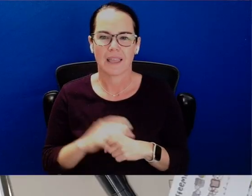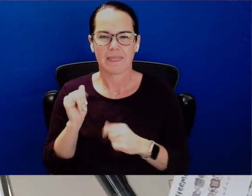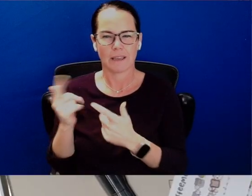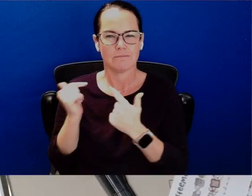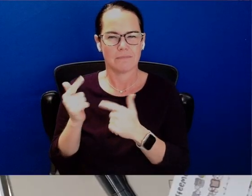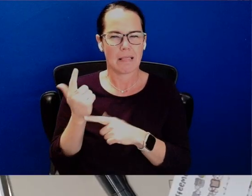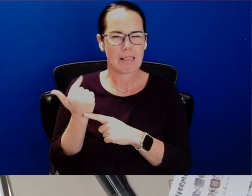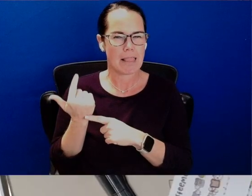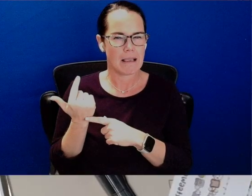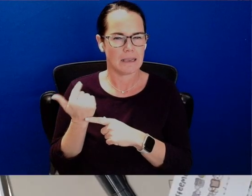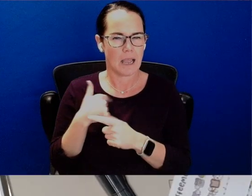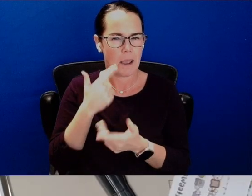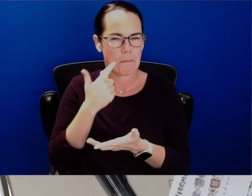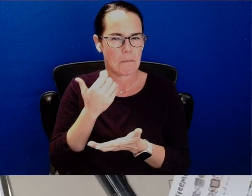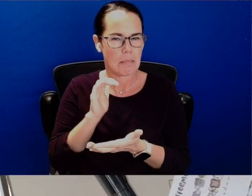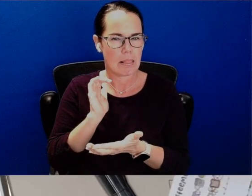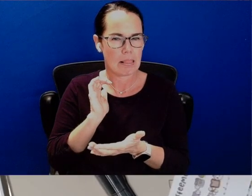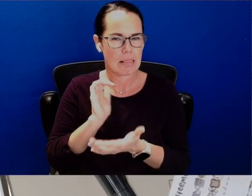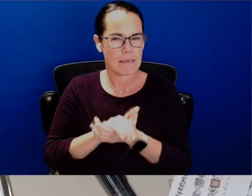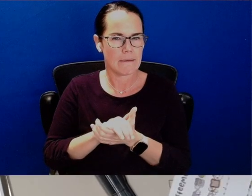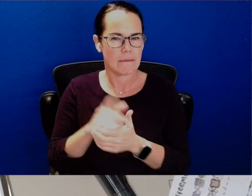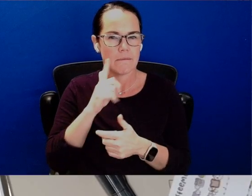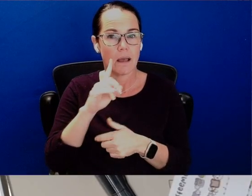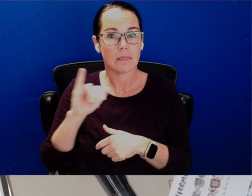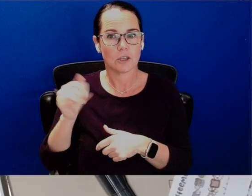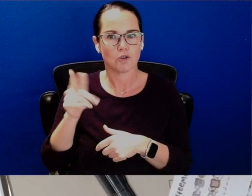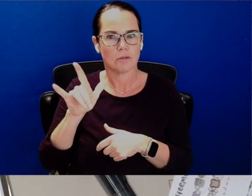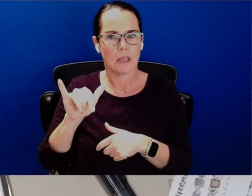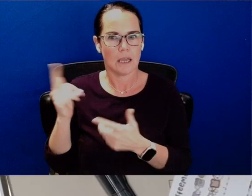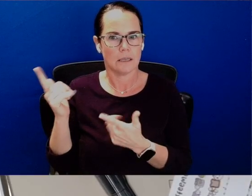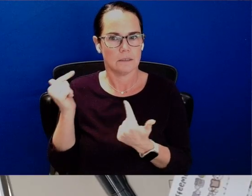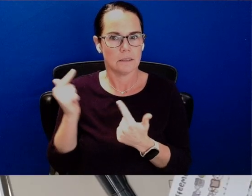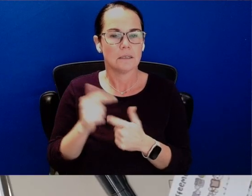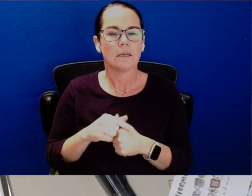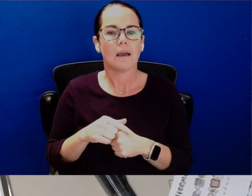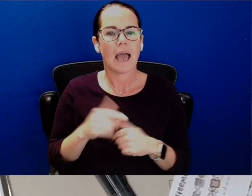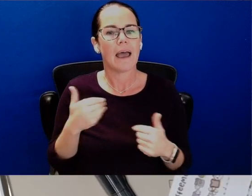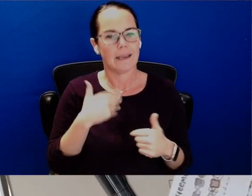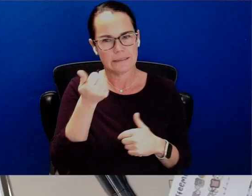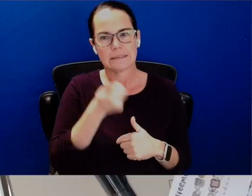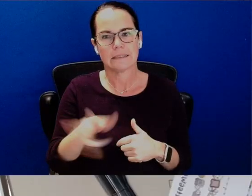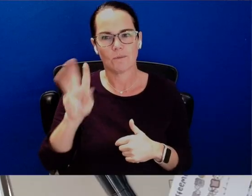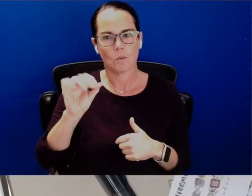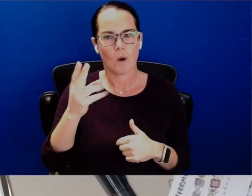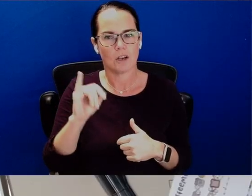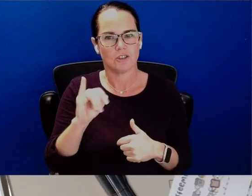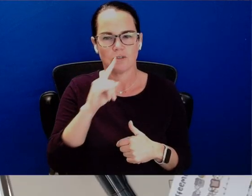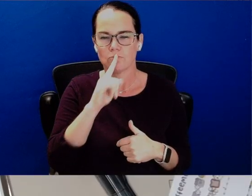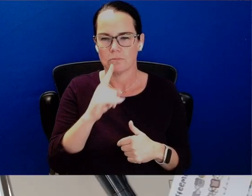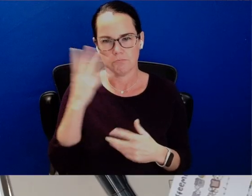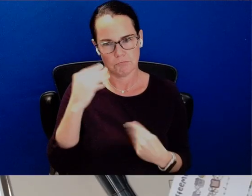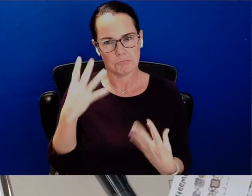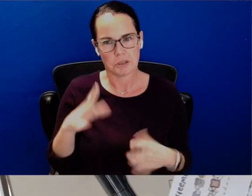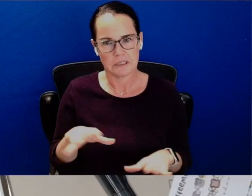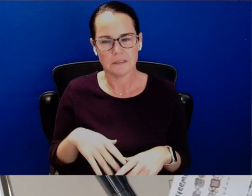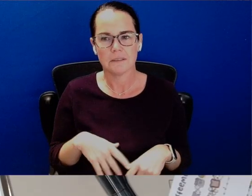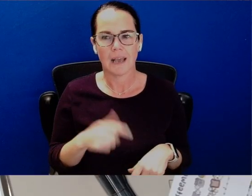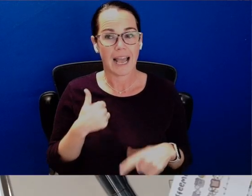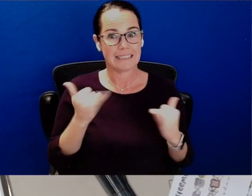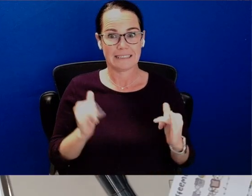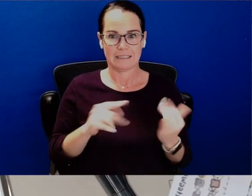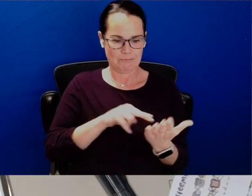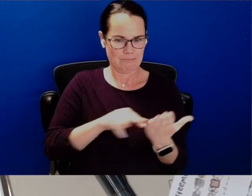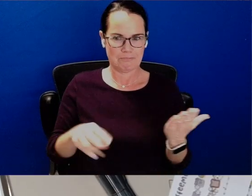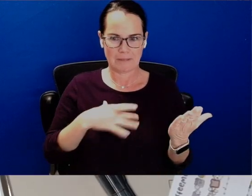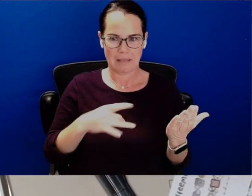last year, I believe. I think it was July. And it came with several washies. It was very pretty. I still think it's